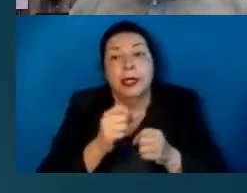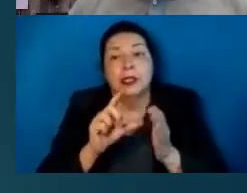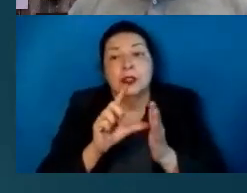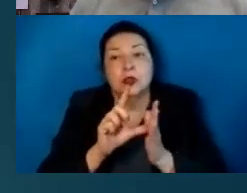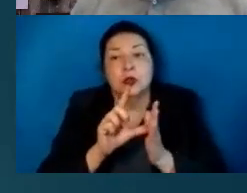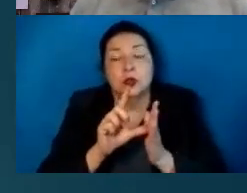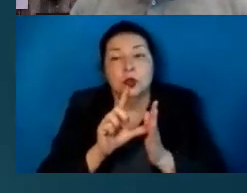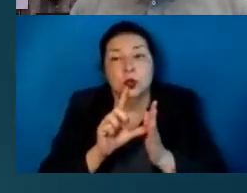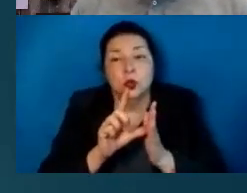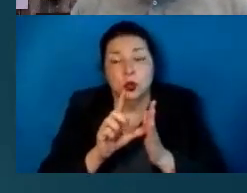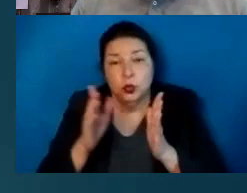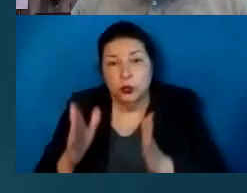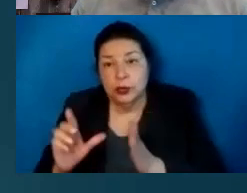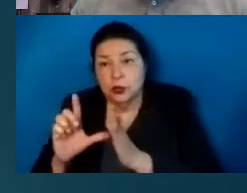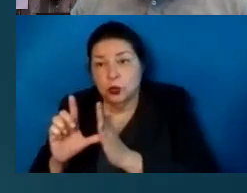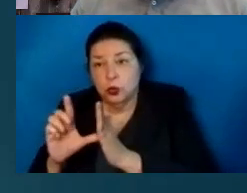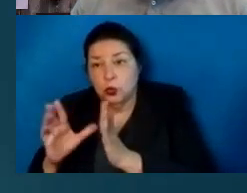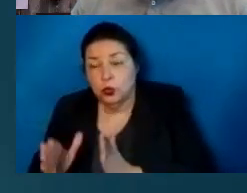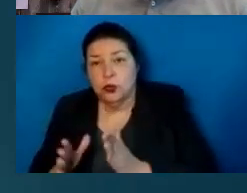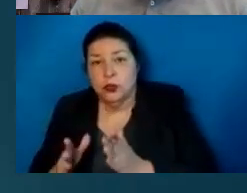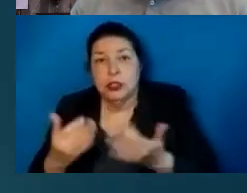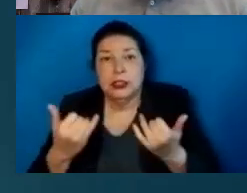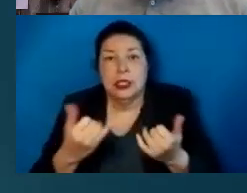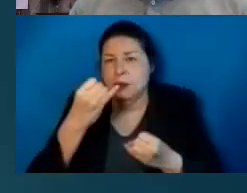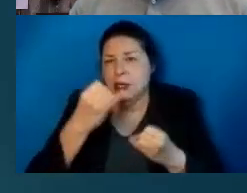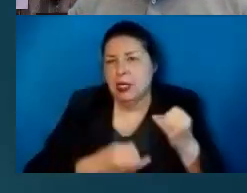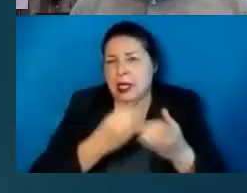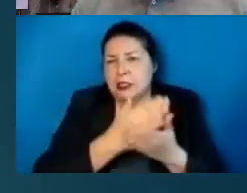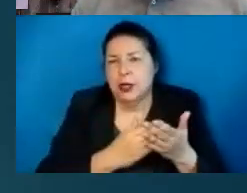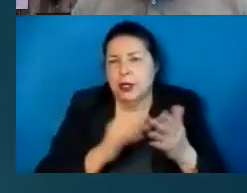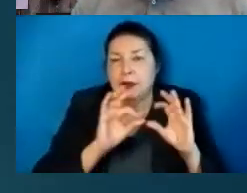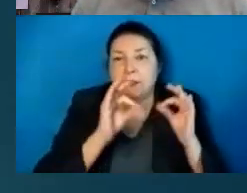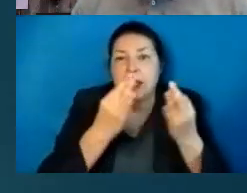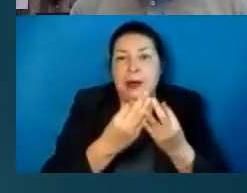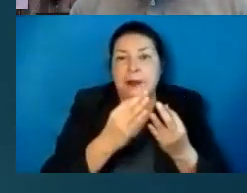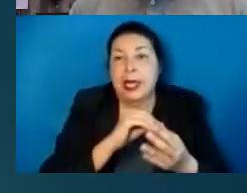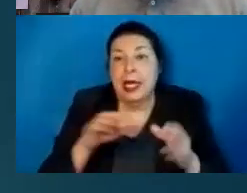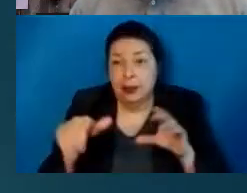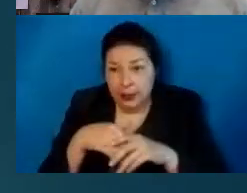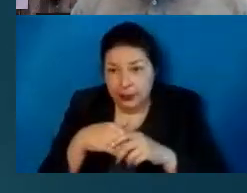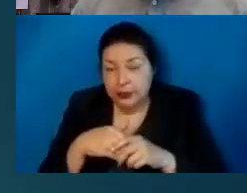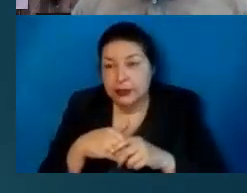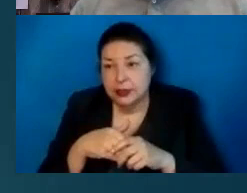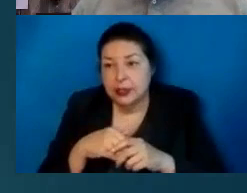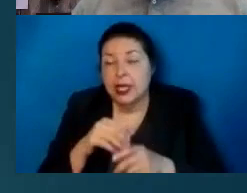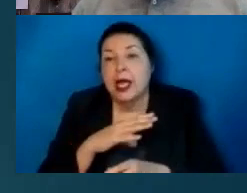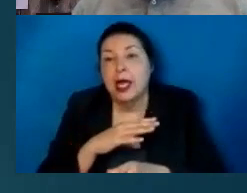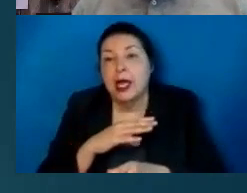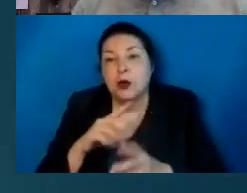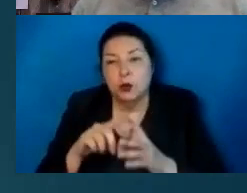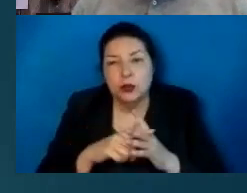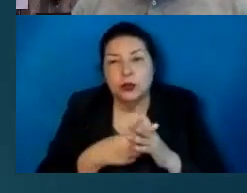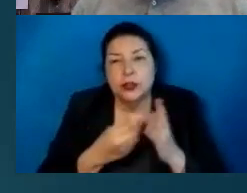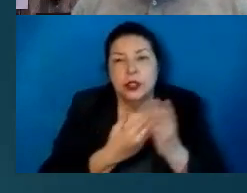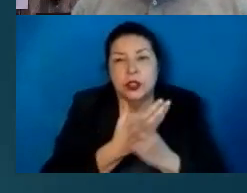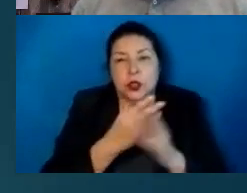or wrapping up actually, the final segment of family and marriages. And we'll begin a new